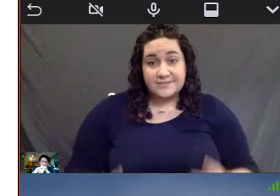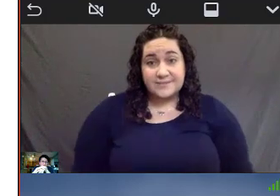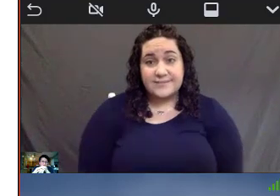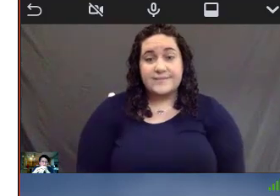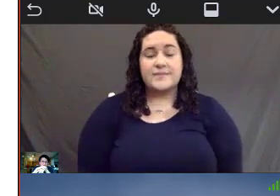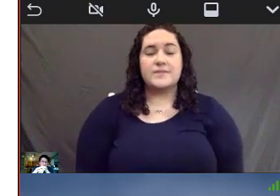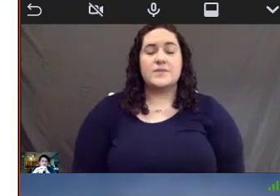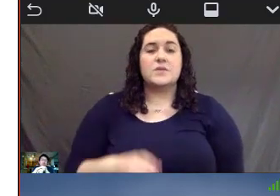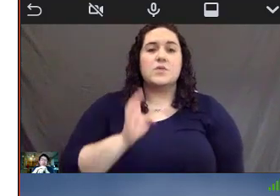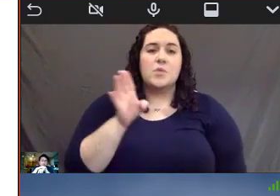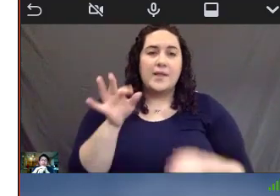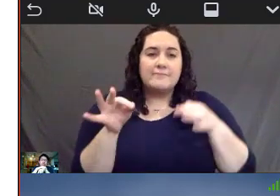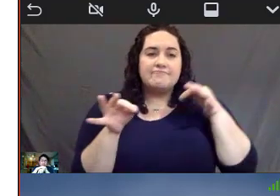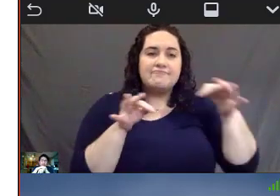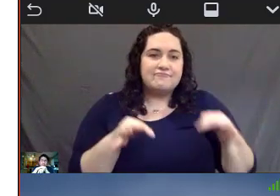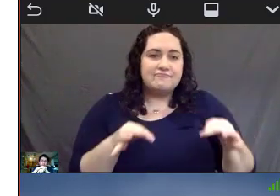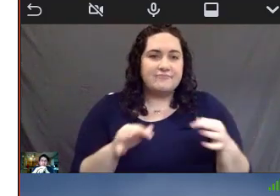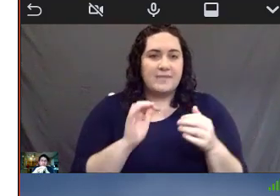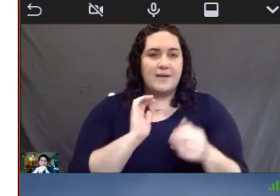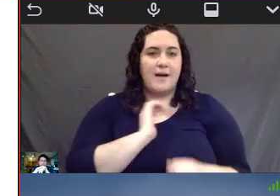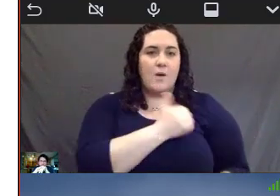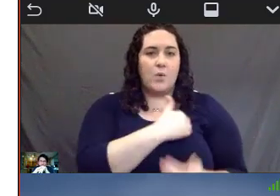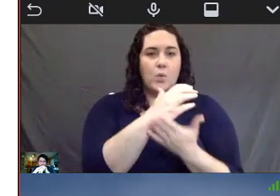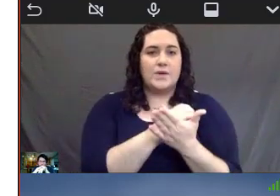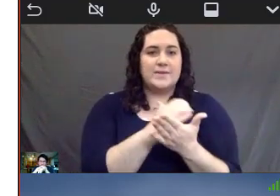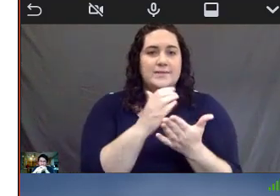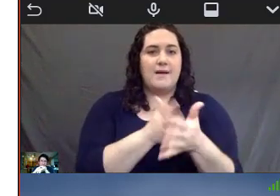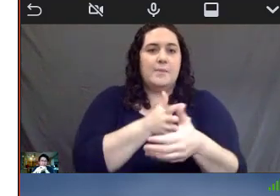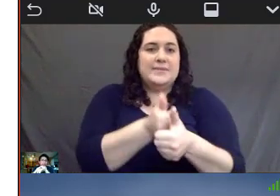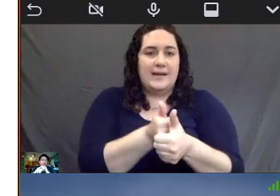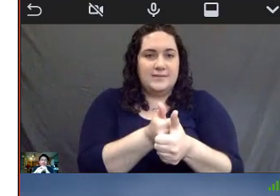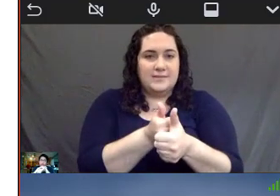our class for COVID-19.